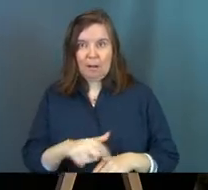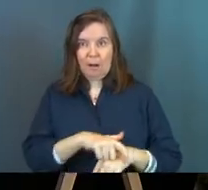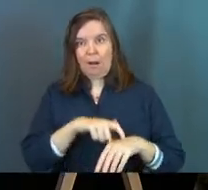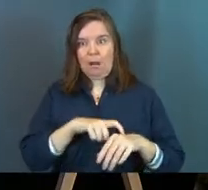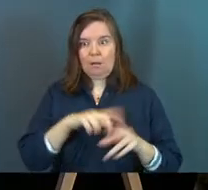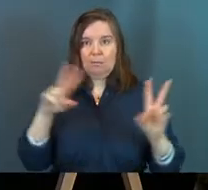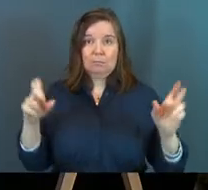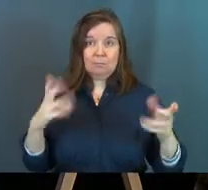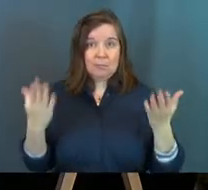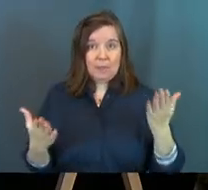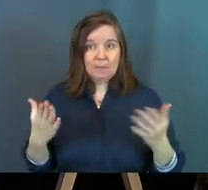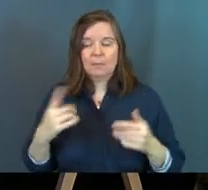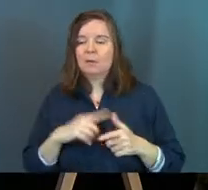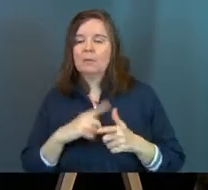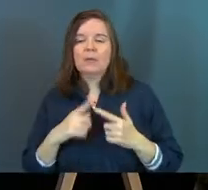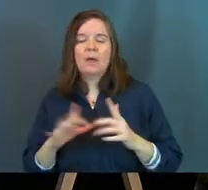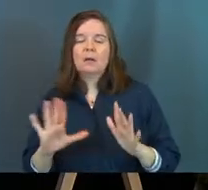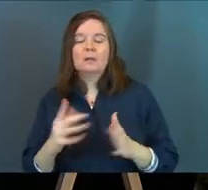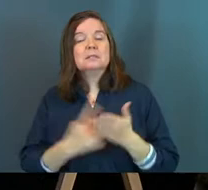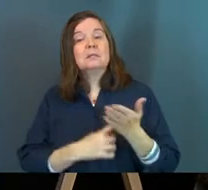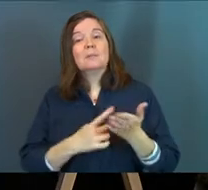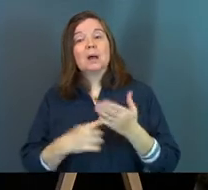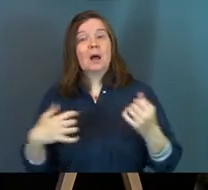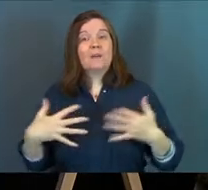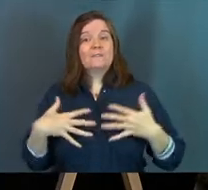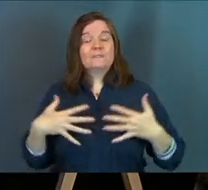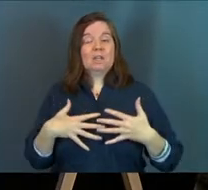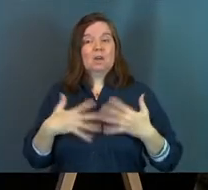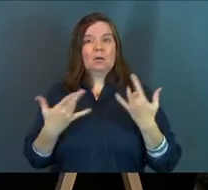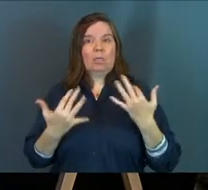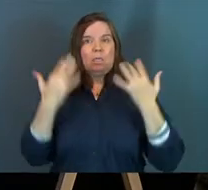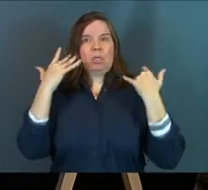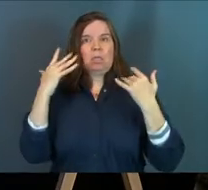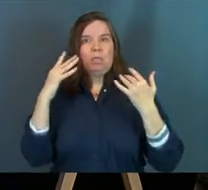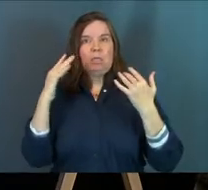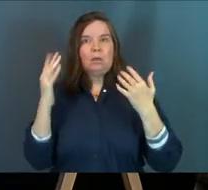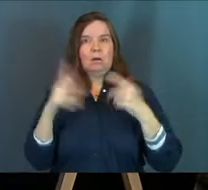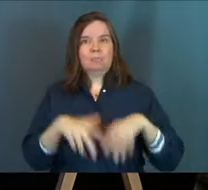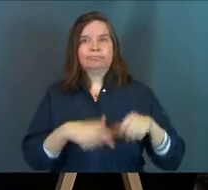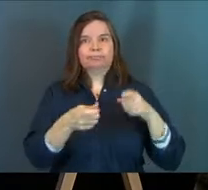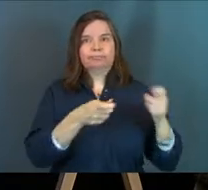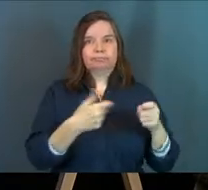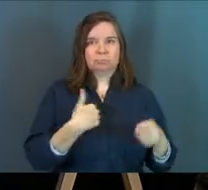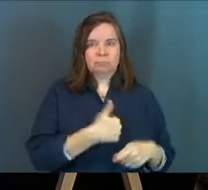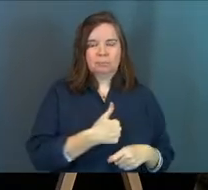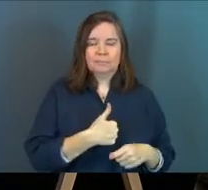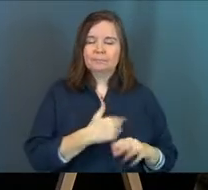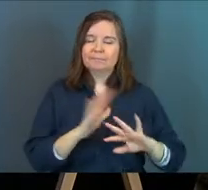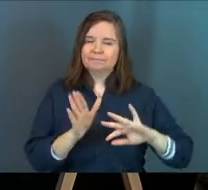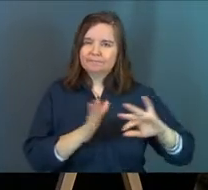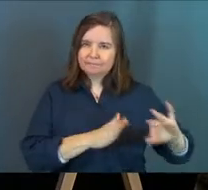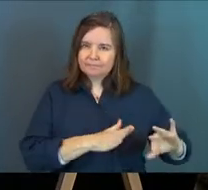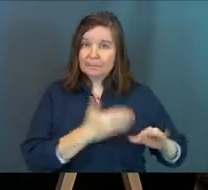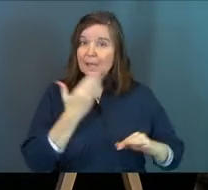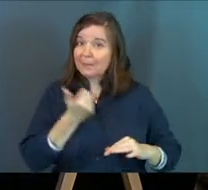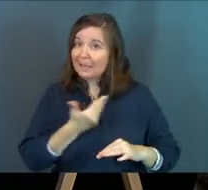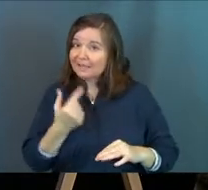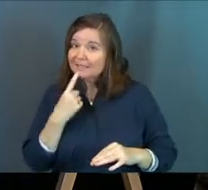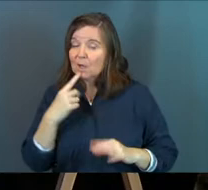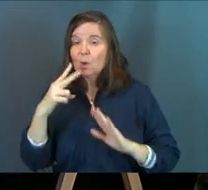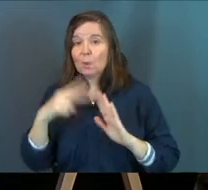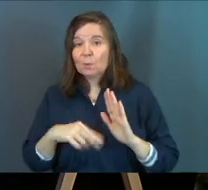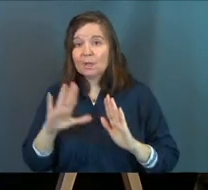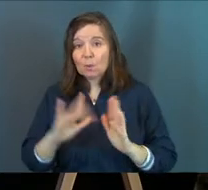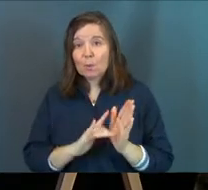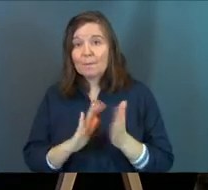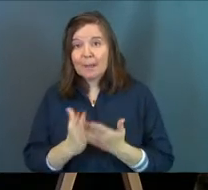it's like, maybe that'll be the mark. And sometimes our fear gets the best of us. The best thing I could say to you is read